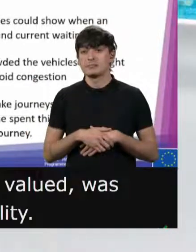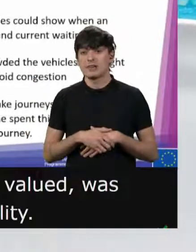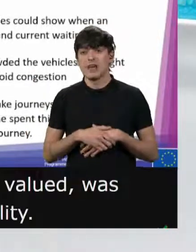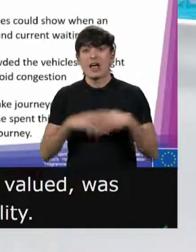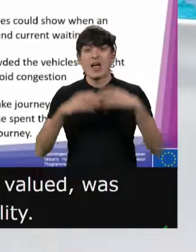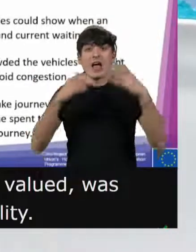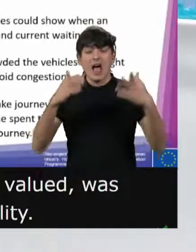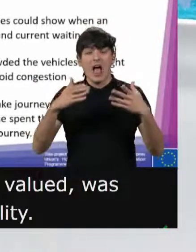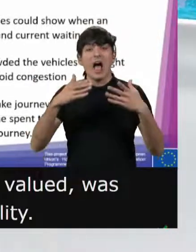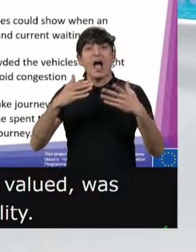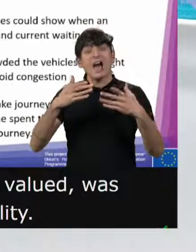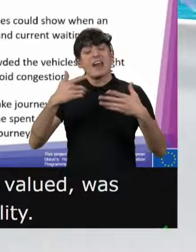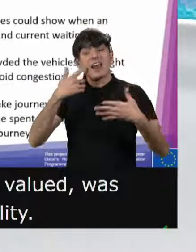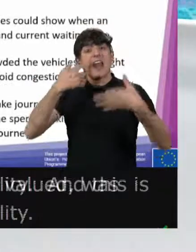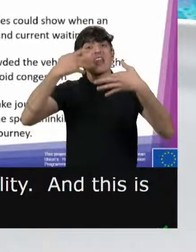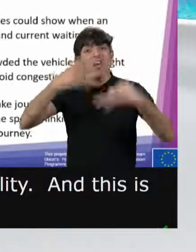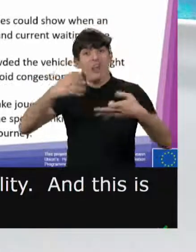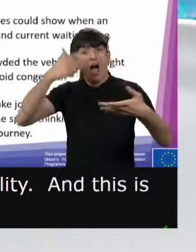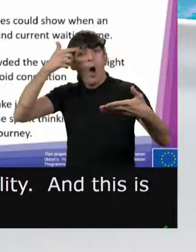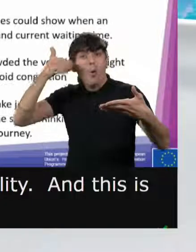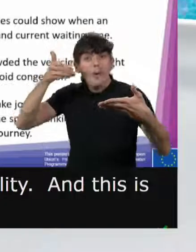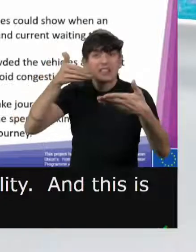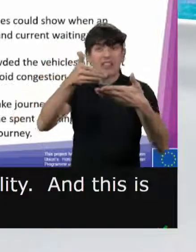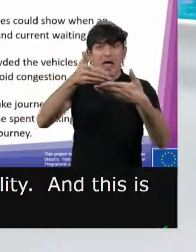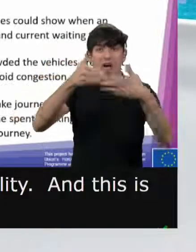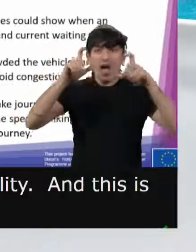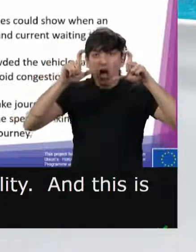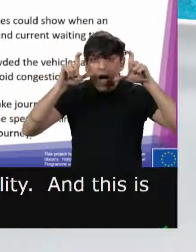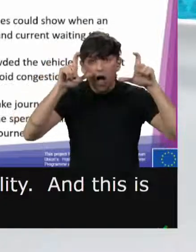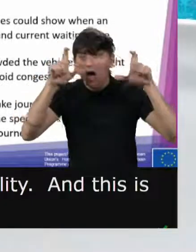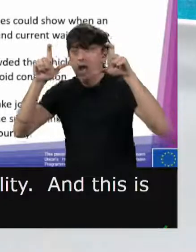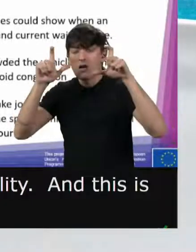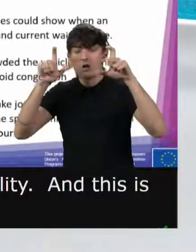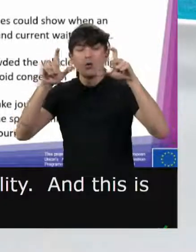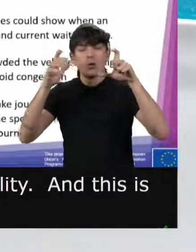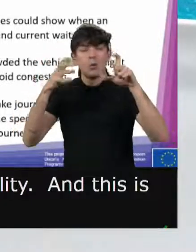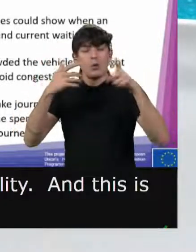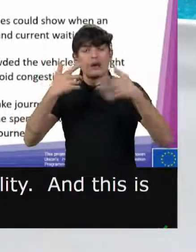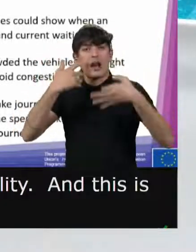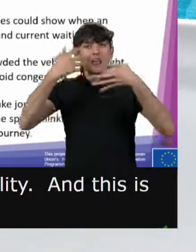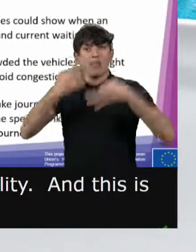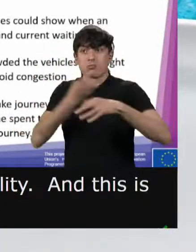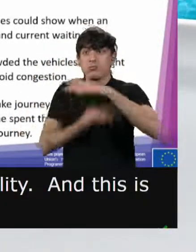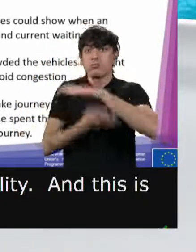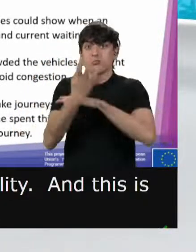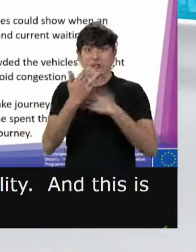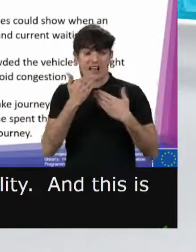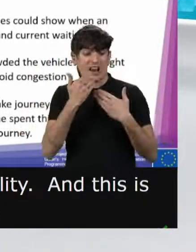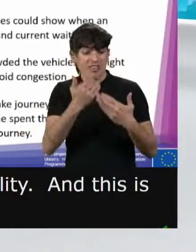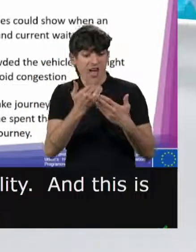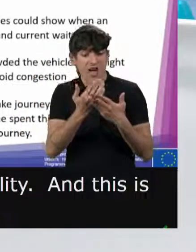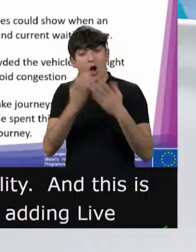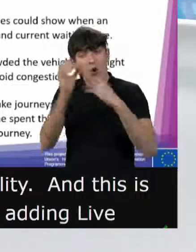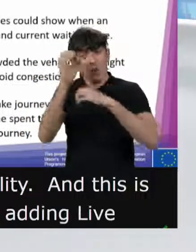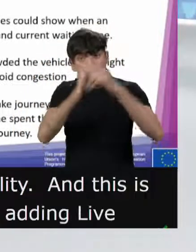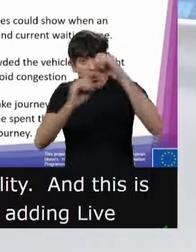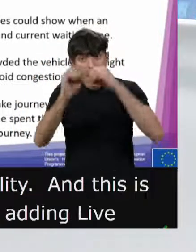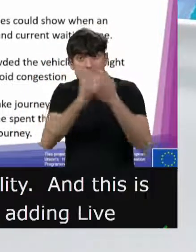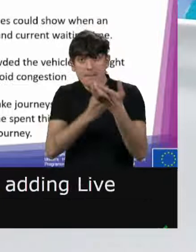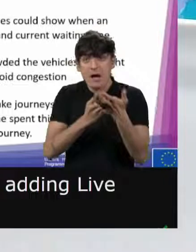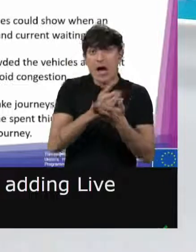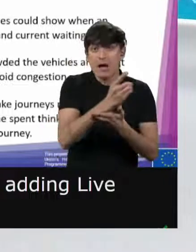done with people like Google Maps adding live view, where you can add an augmented